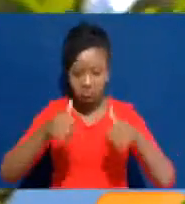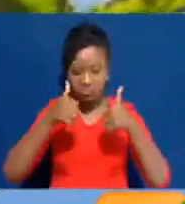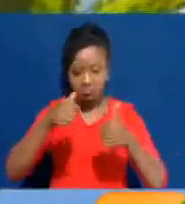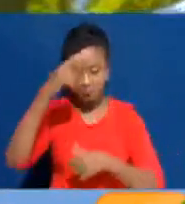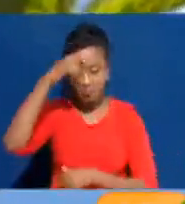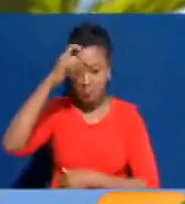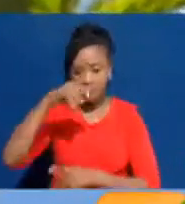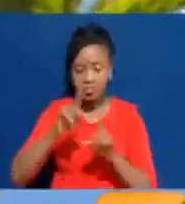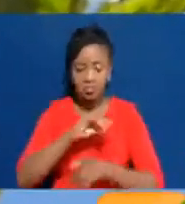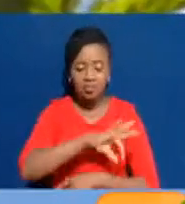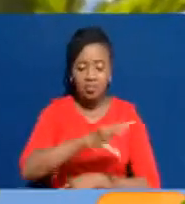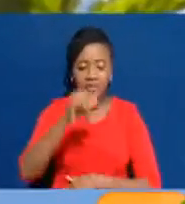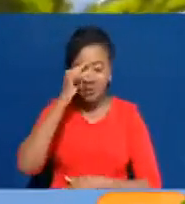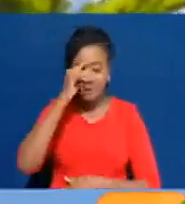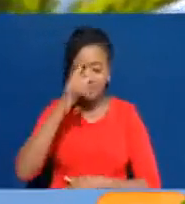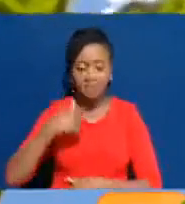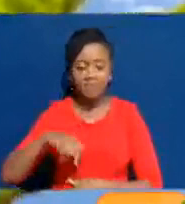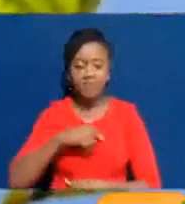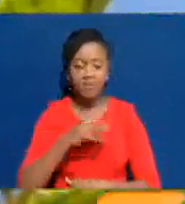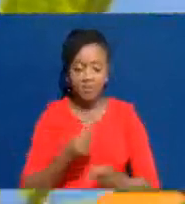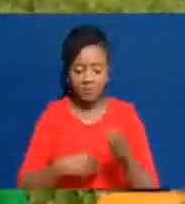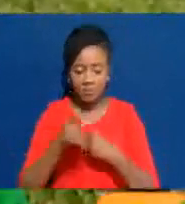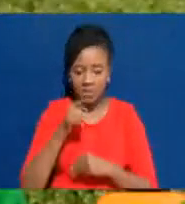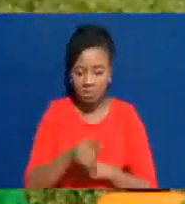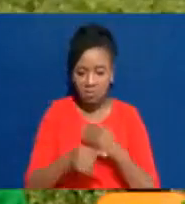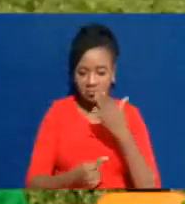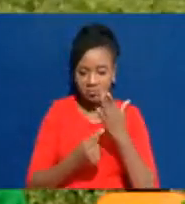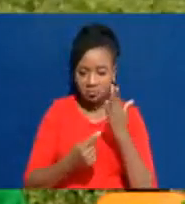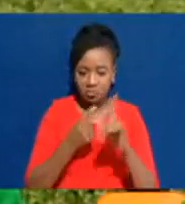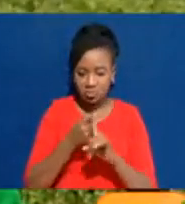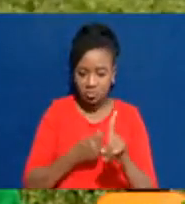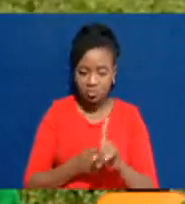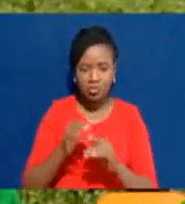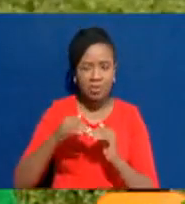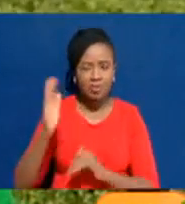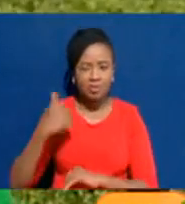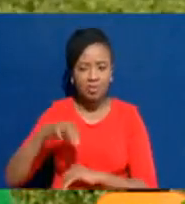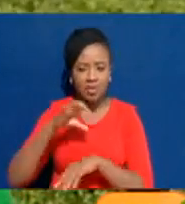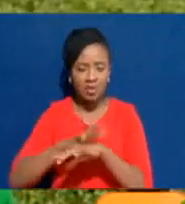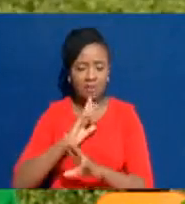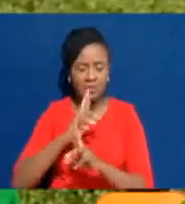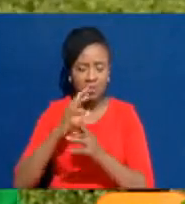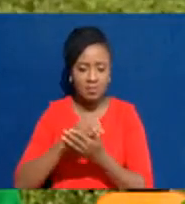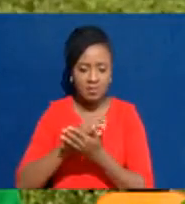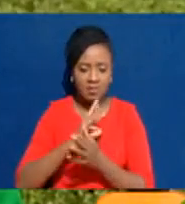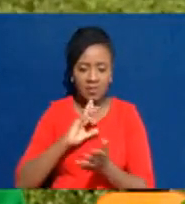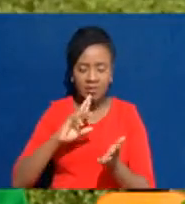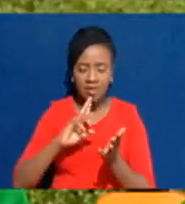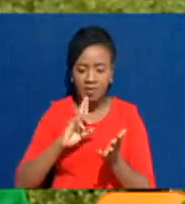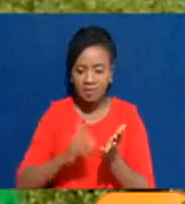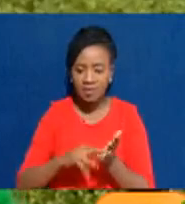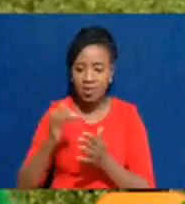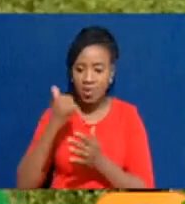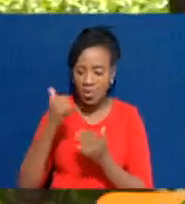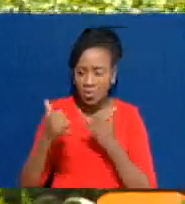decisions. For county government, we sell for them these gadgets. Mostly we get referrals from the county agricultural extension officers and the